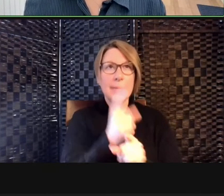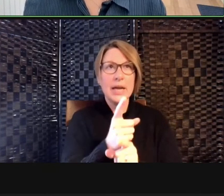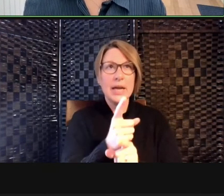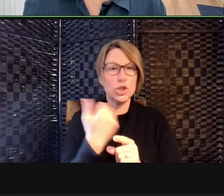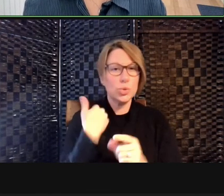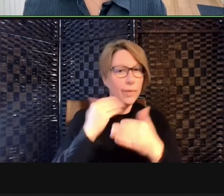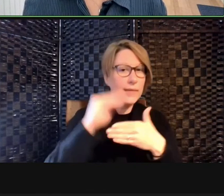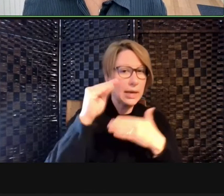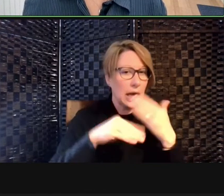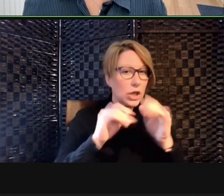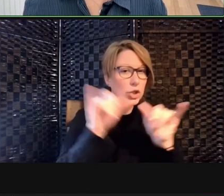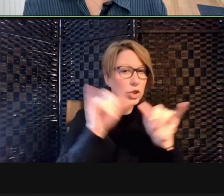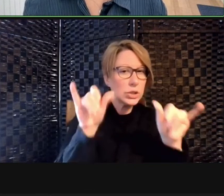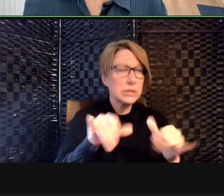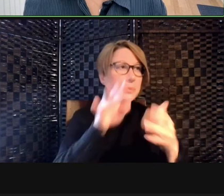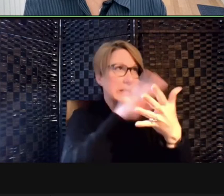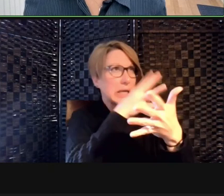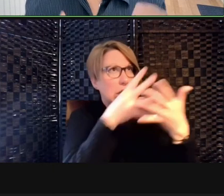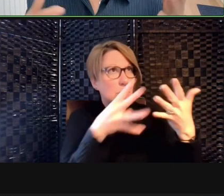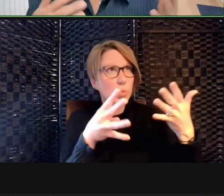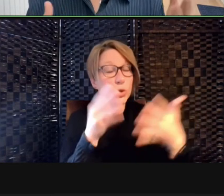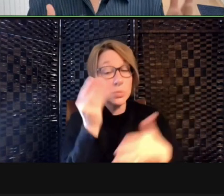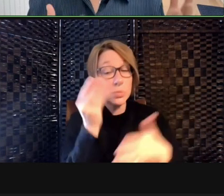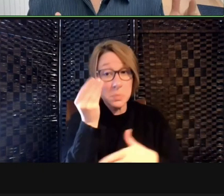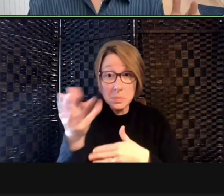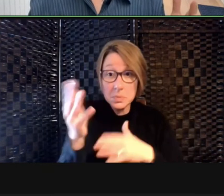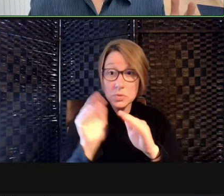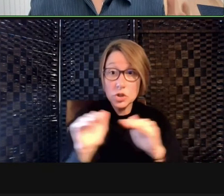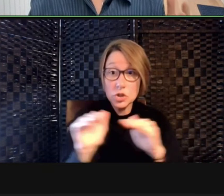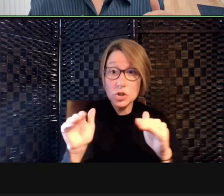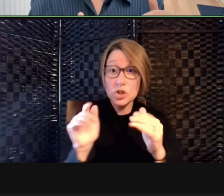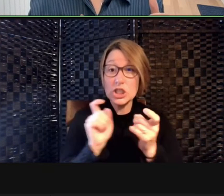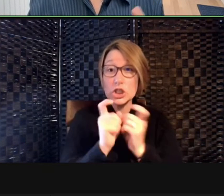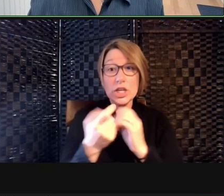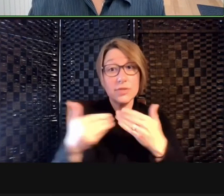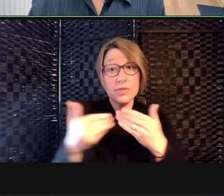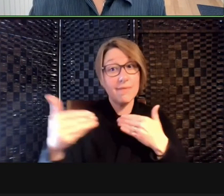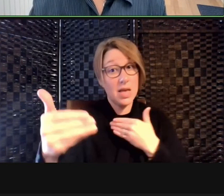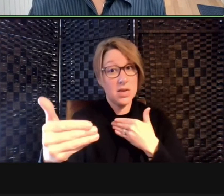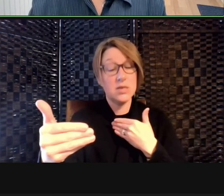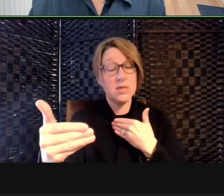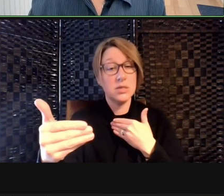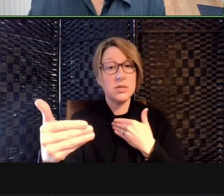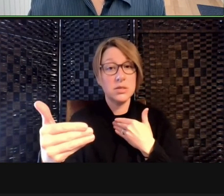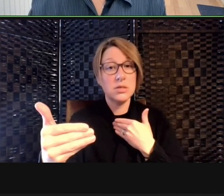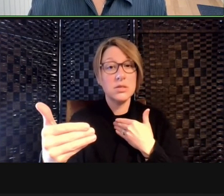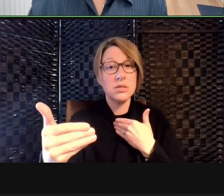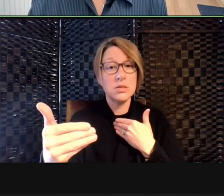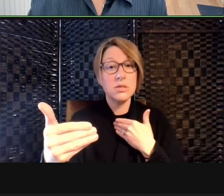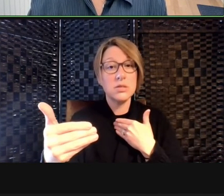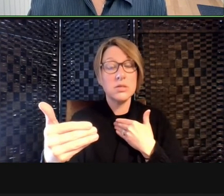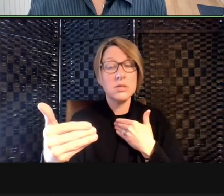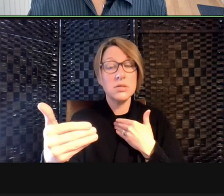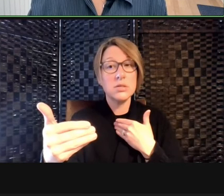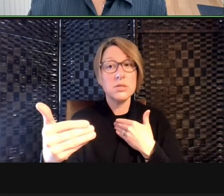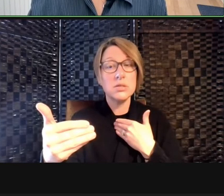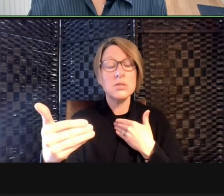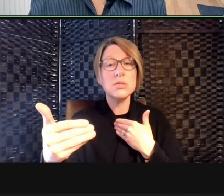calendar system schedules and then letting children know about any changes in advance because we want to make sure